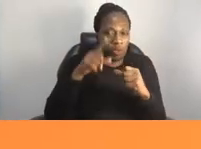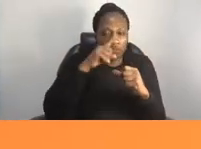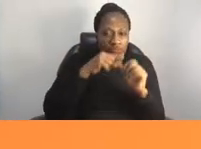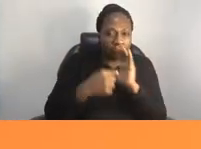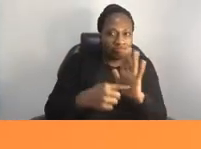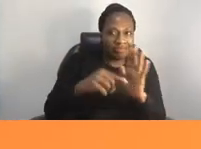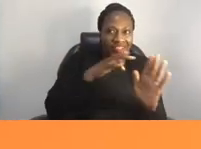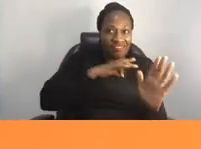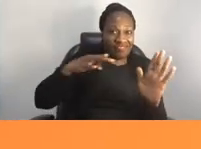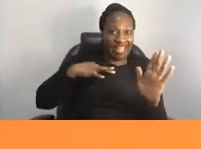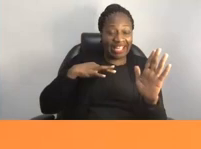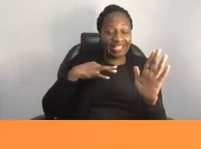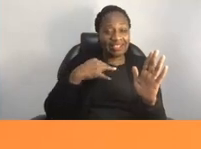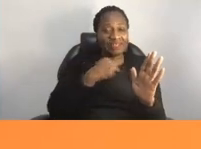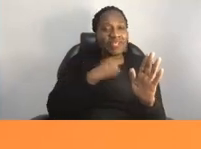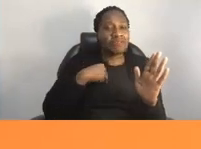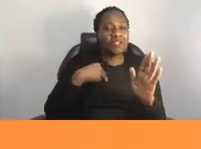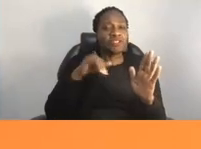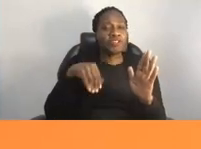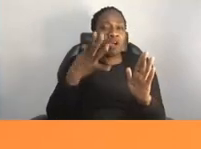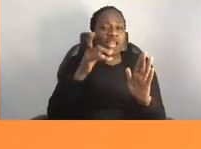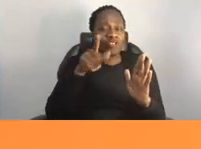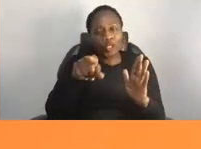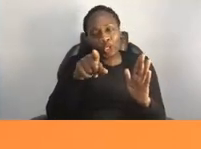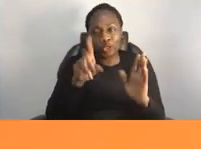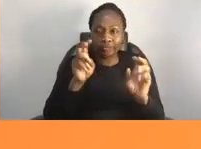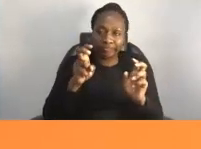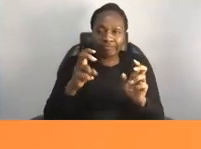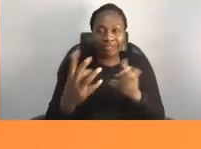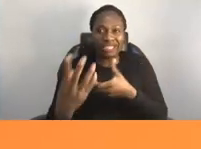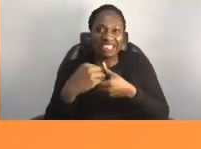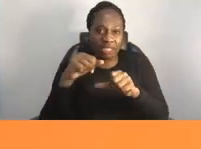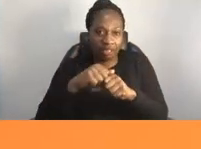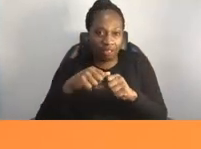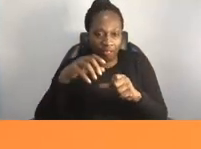you as faculty members. So this is as if you are participants in the learning circle.